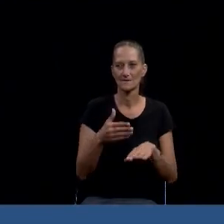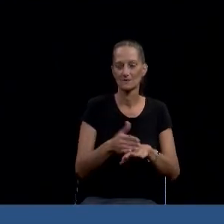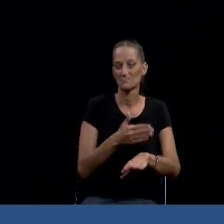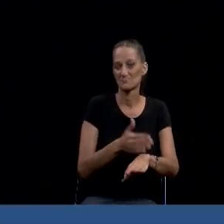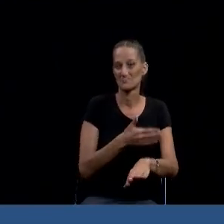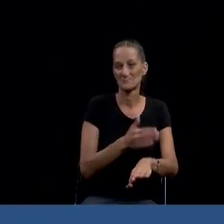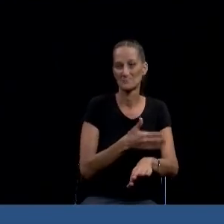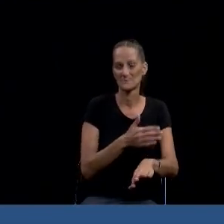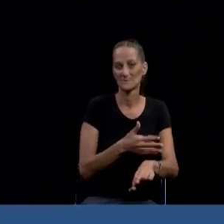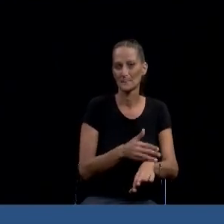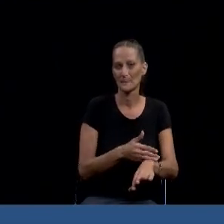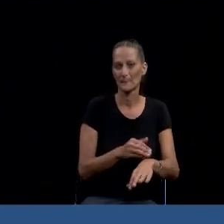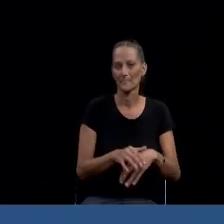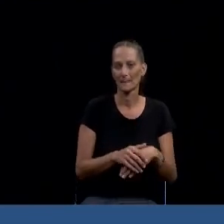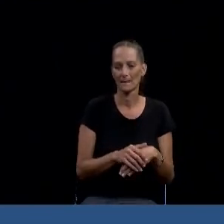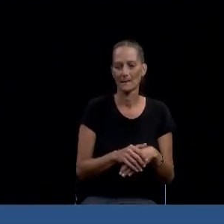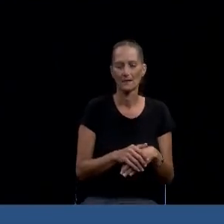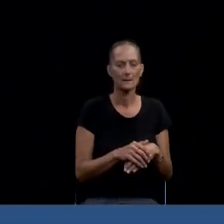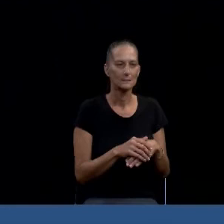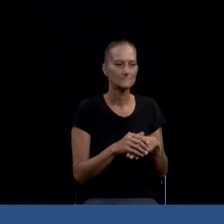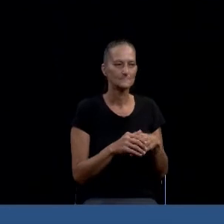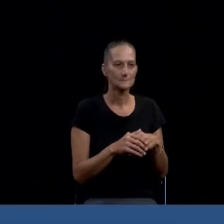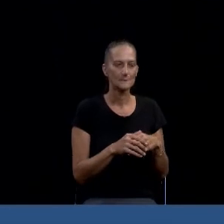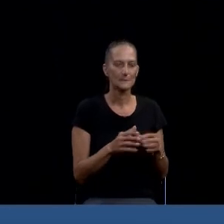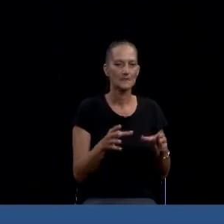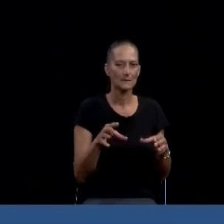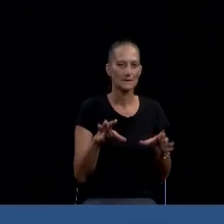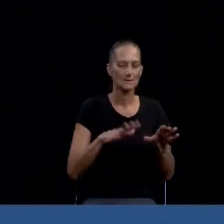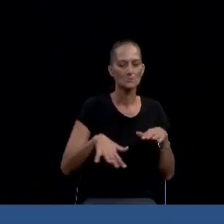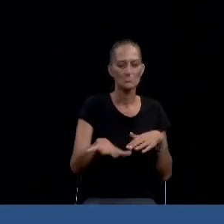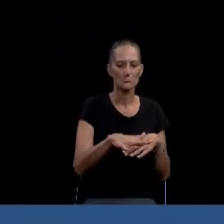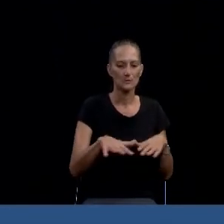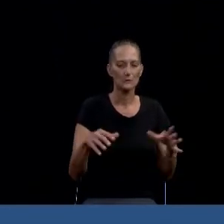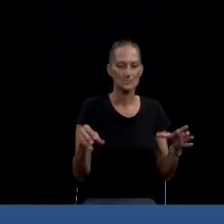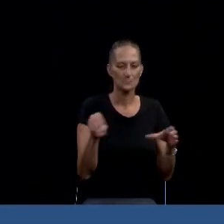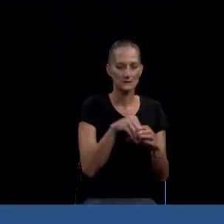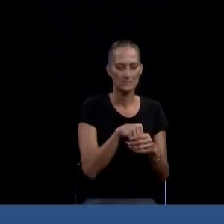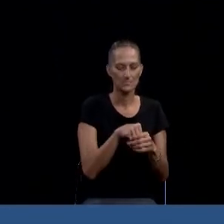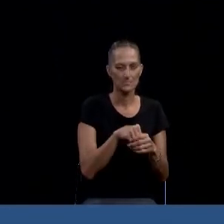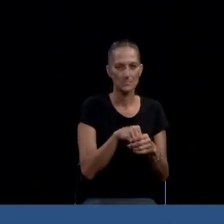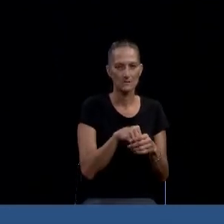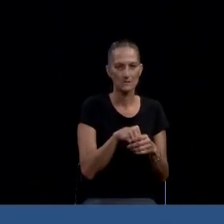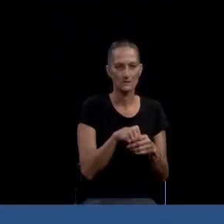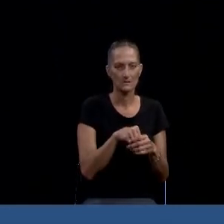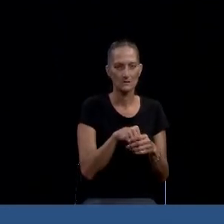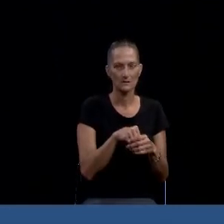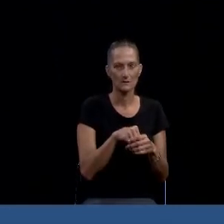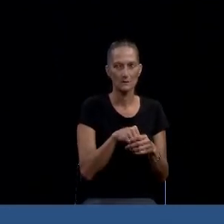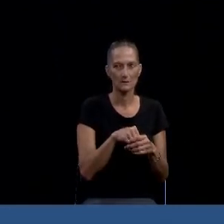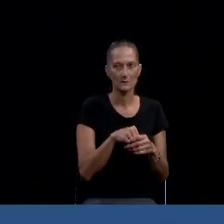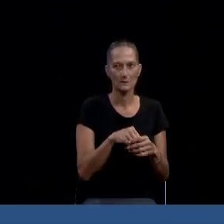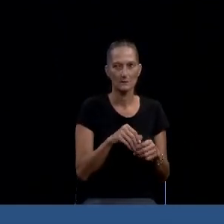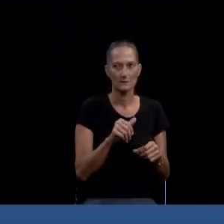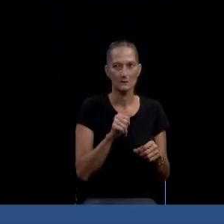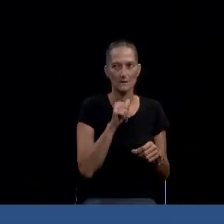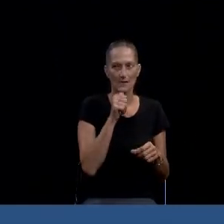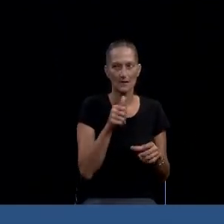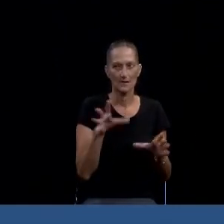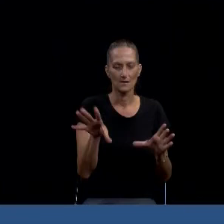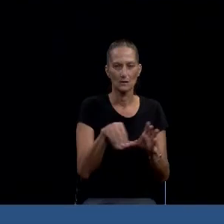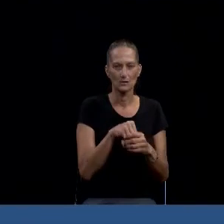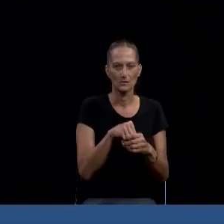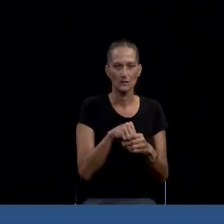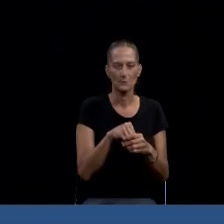that as part of the property. However, they do not include the youth center. So the present senior center